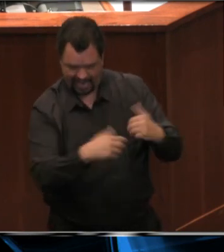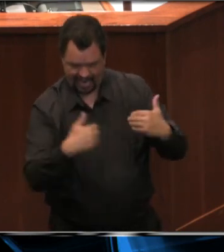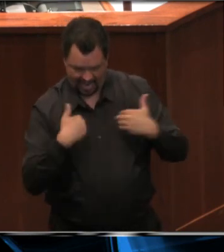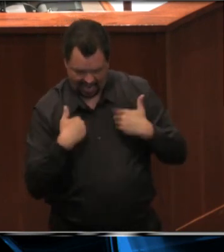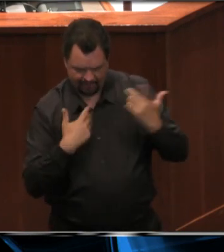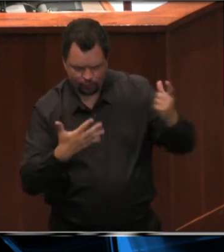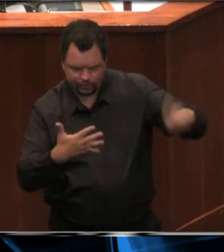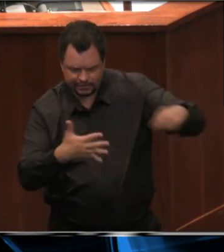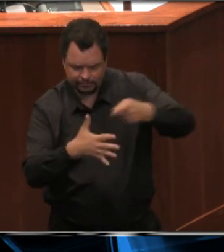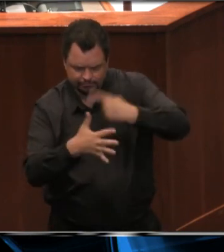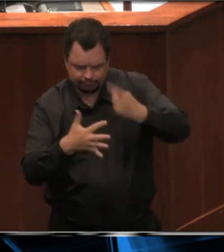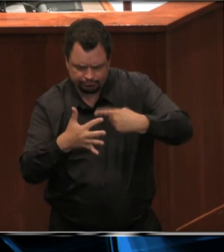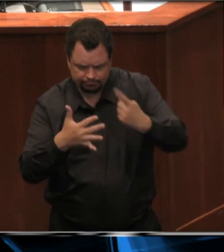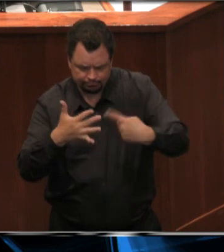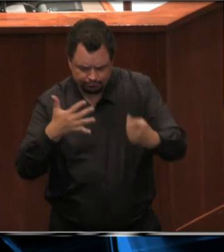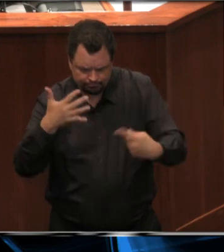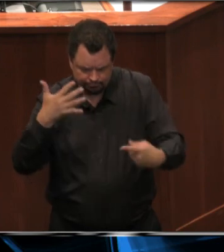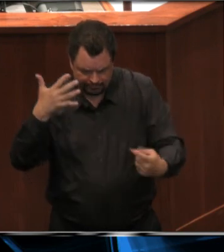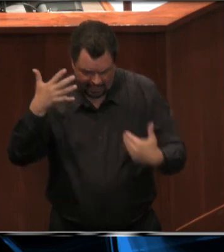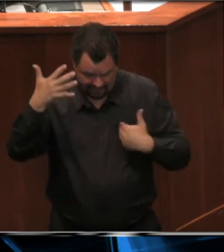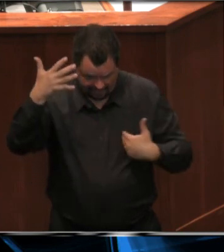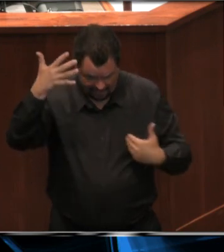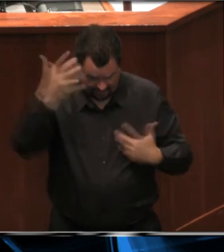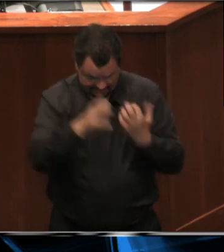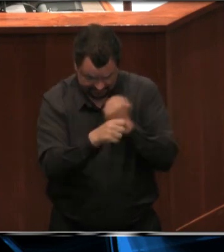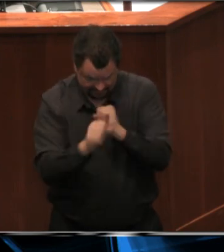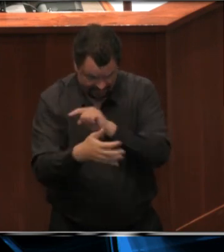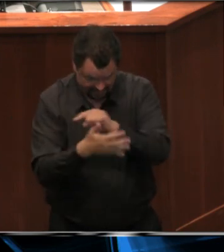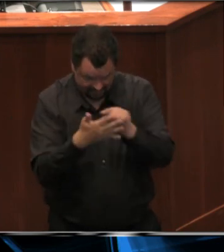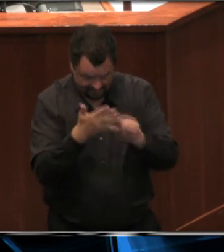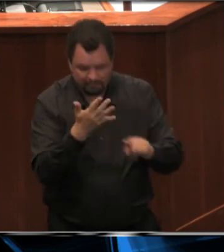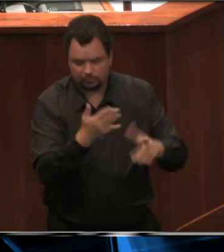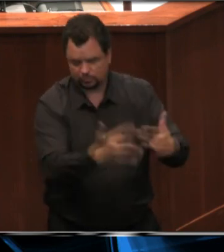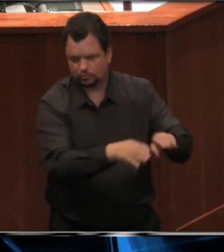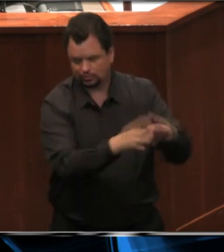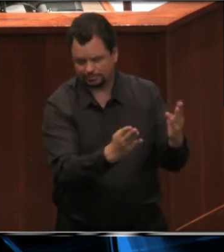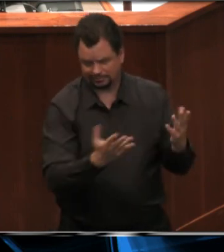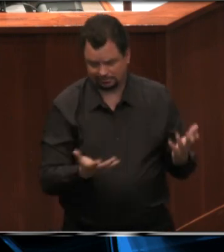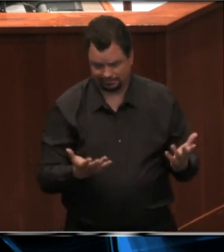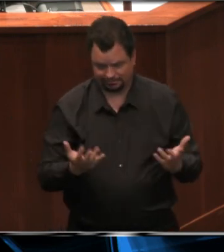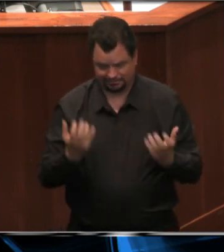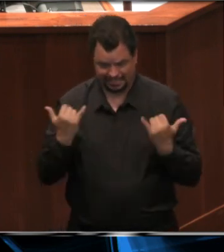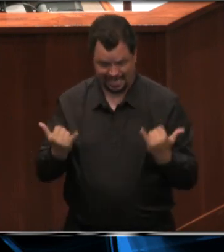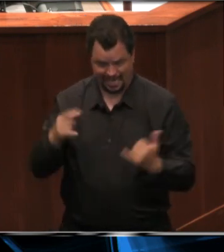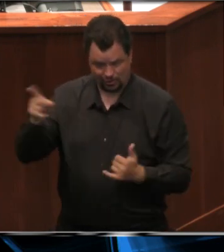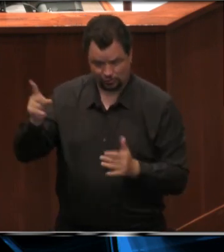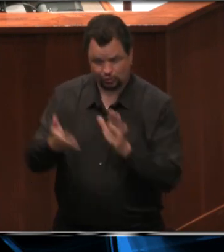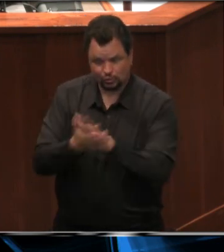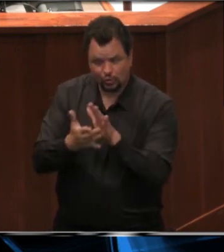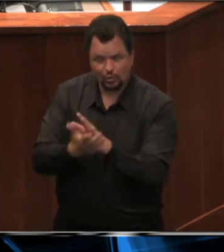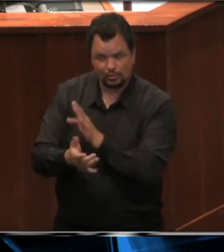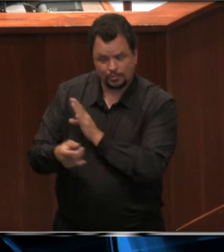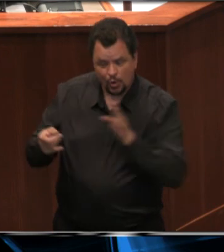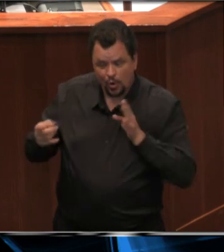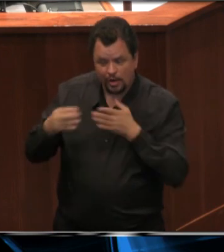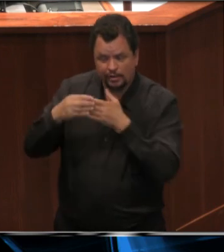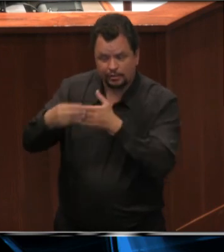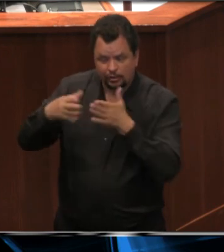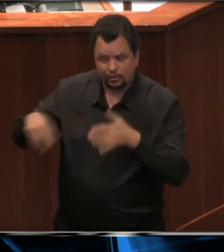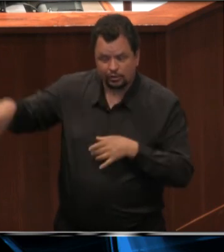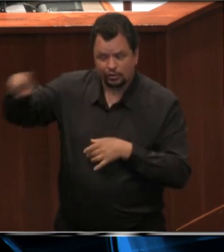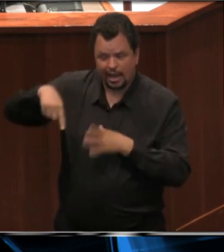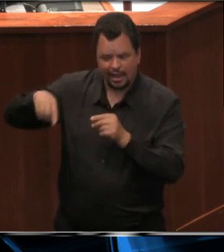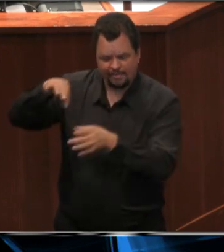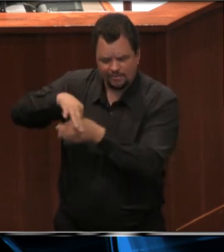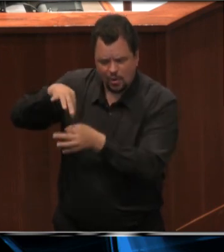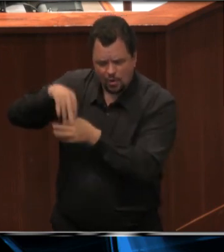learning. You must also realize that school boards and district leaders are eager to please taxpayers and voters. These